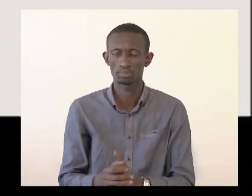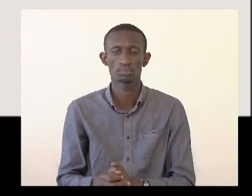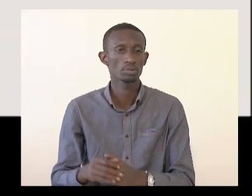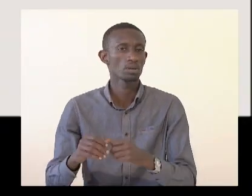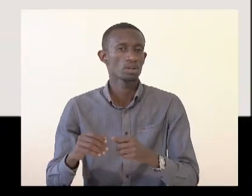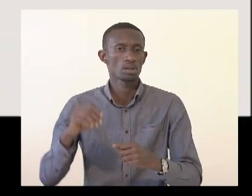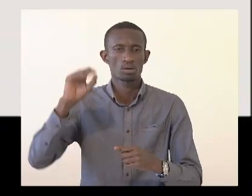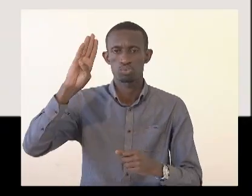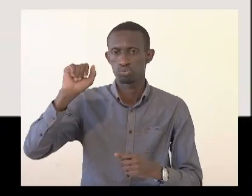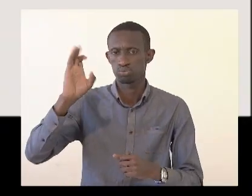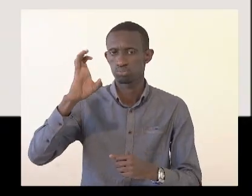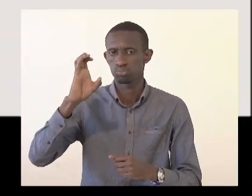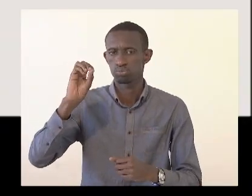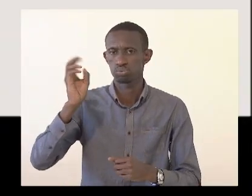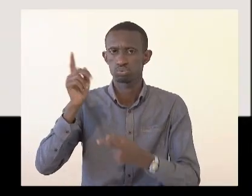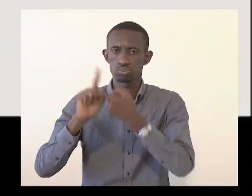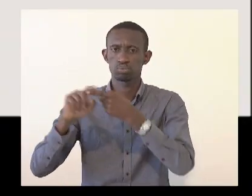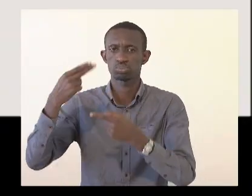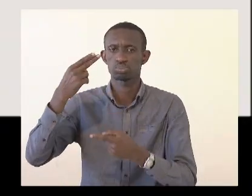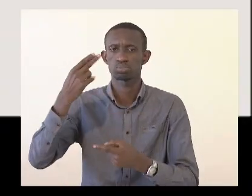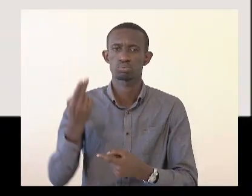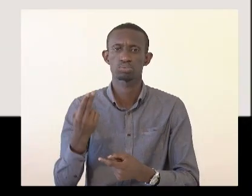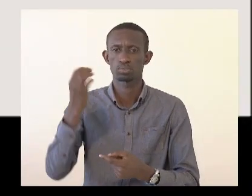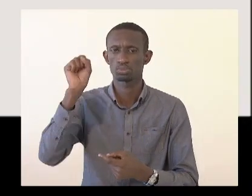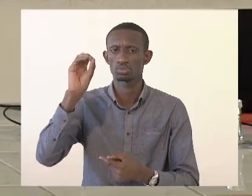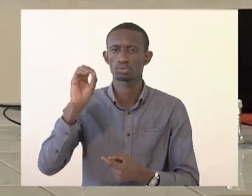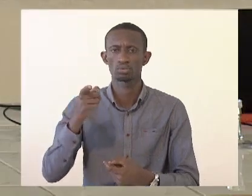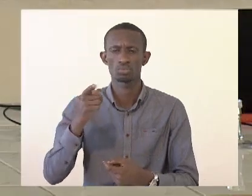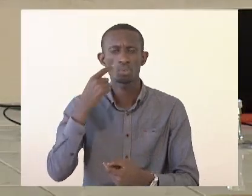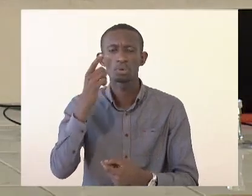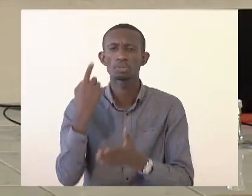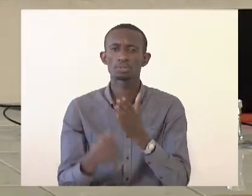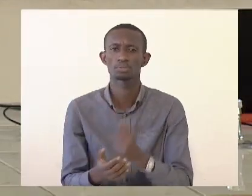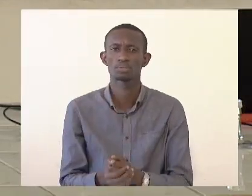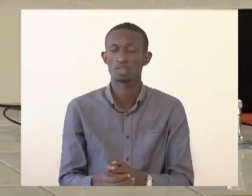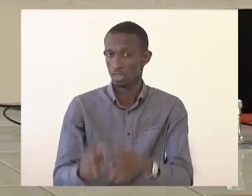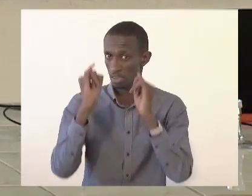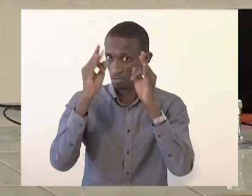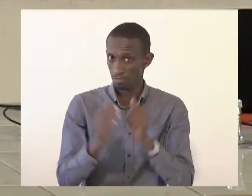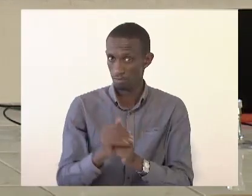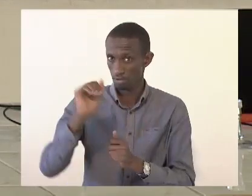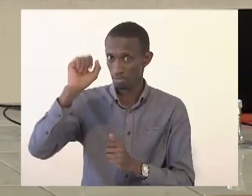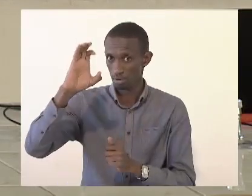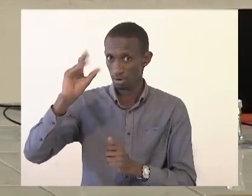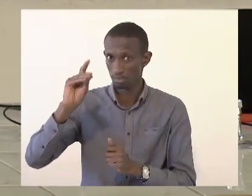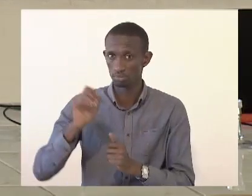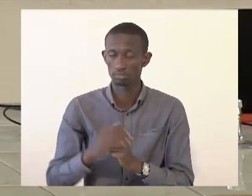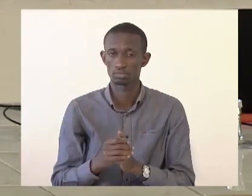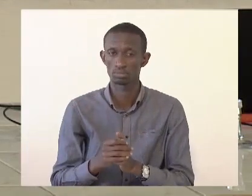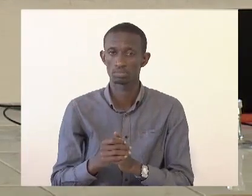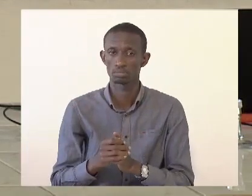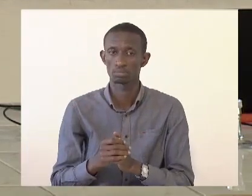carbonate reacting with sulfuric acid. What do we get when a carbonate reacts with sulfuric acid?